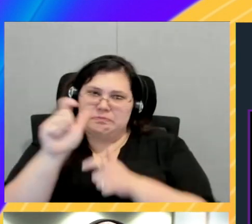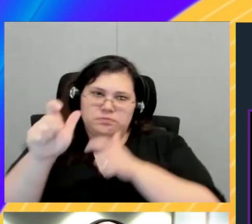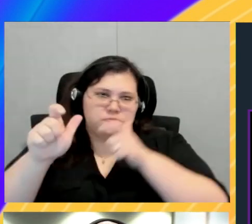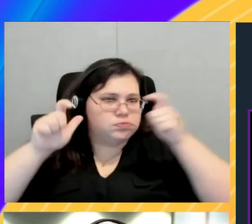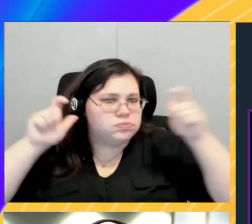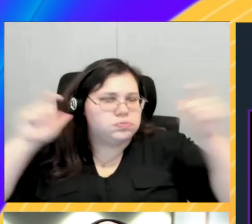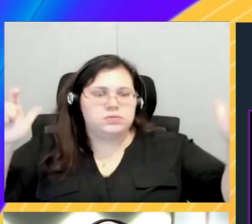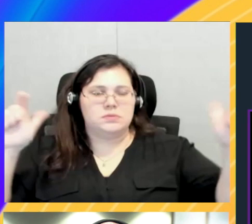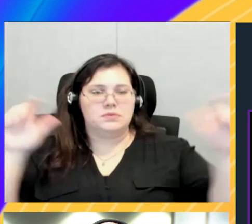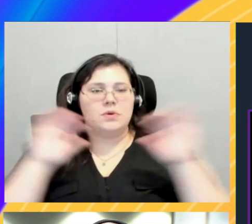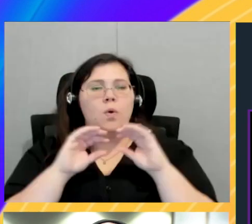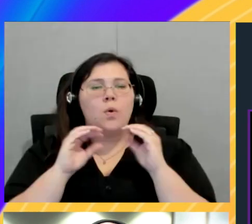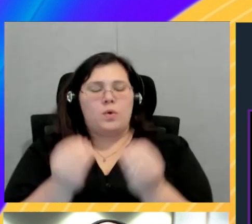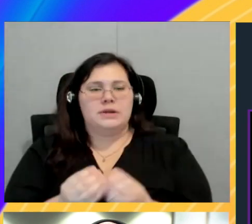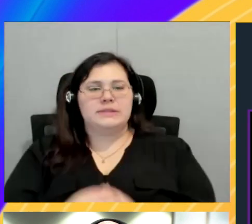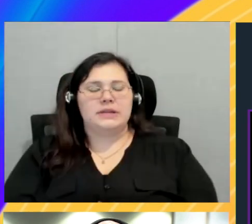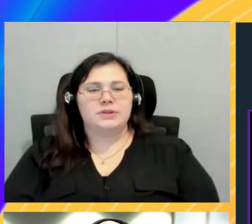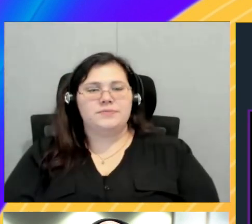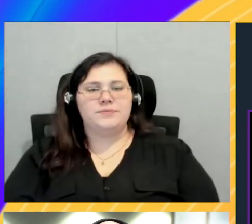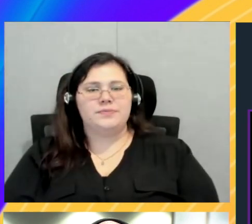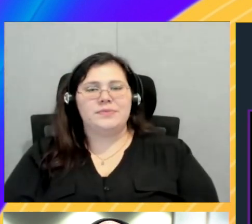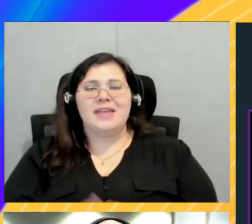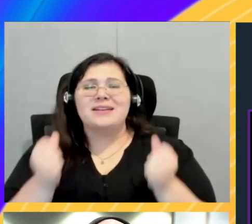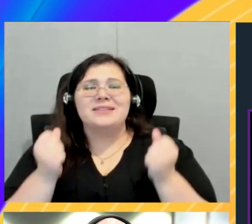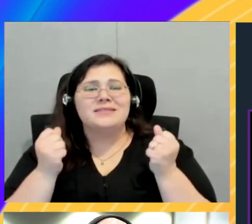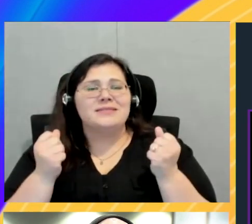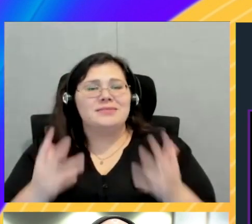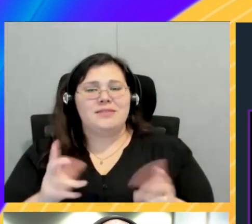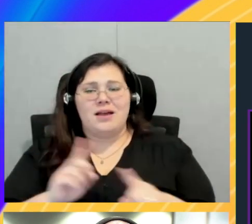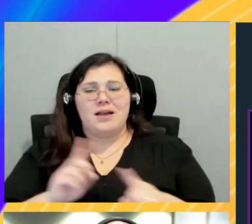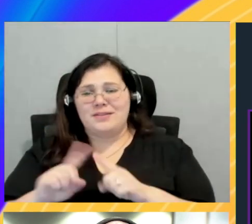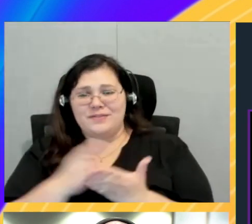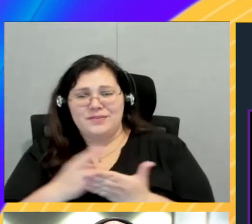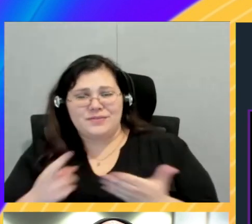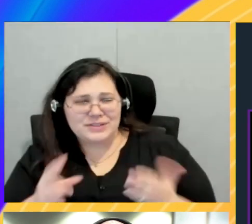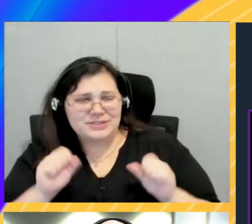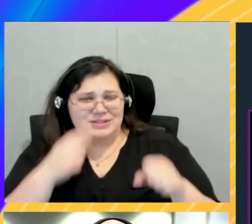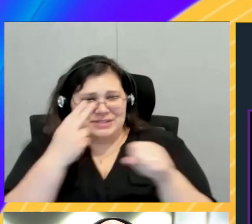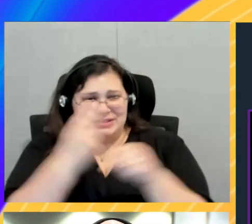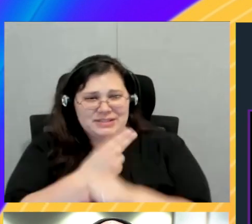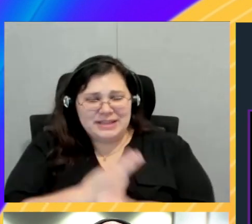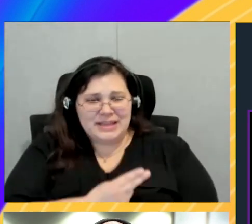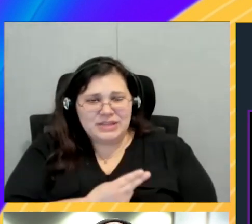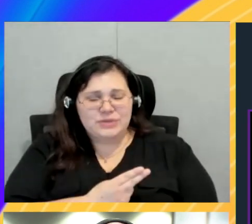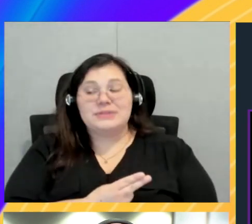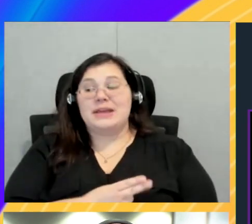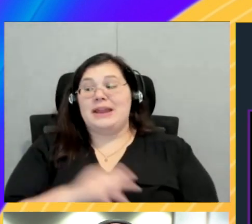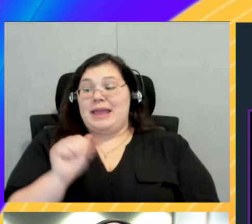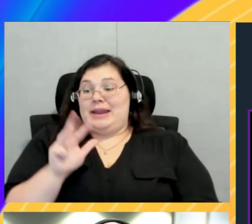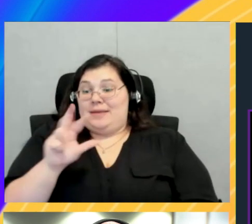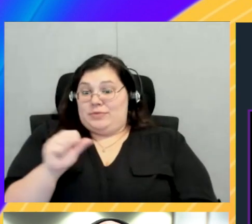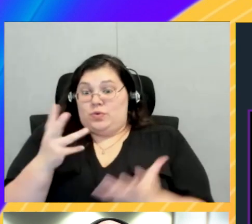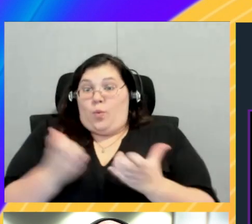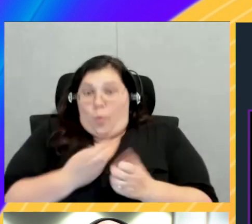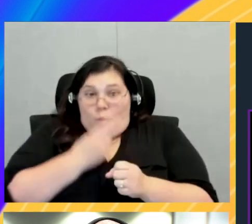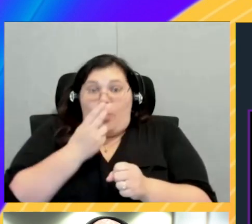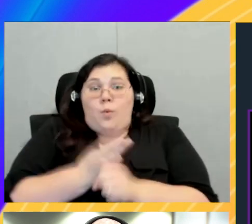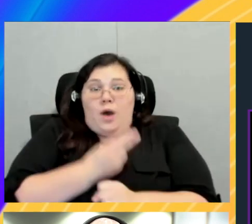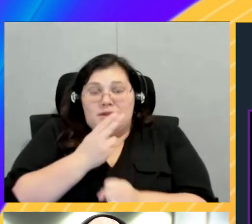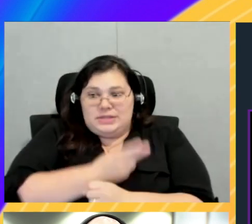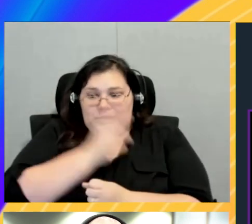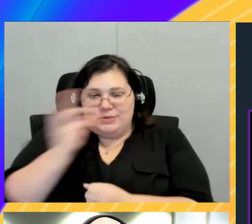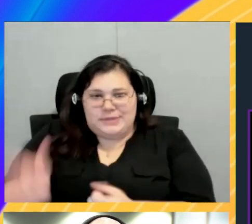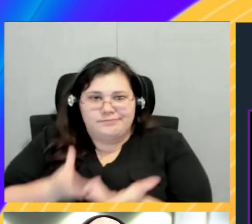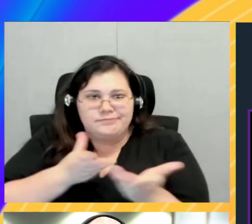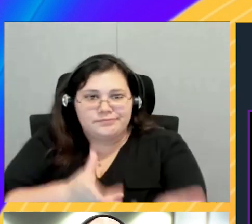there is a lot of people and resources that can be leveraged, and AWS wants to leverage and bring into every customer.